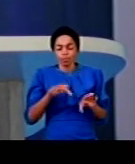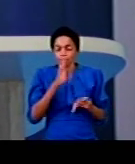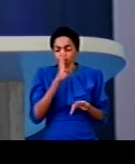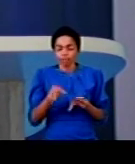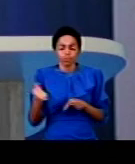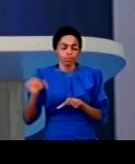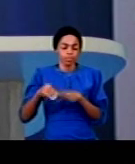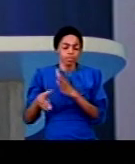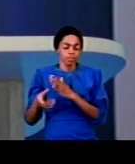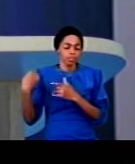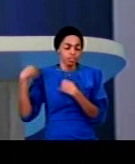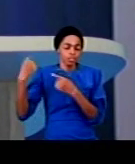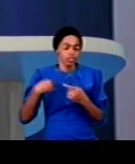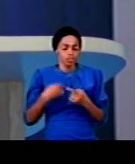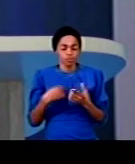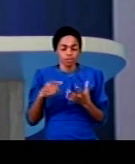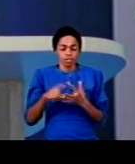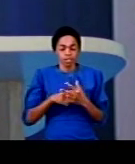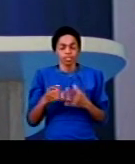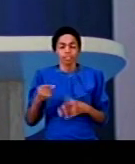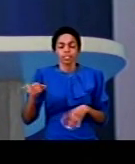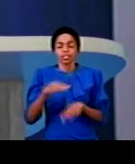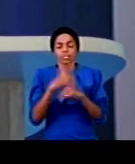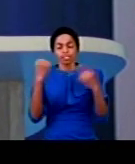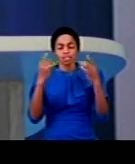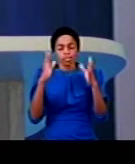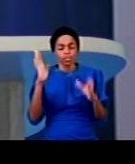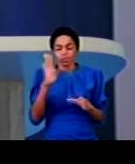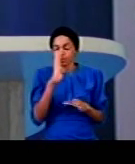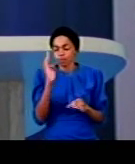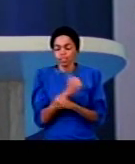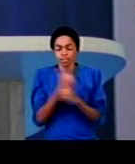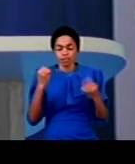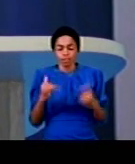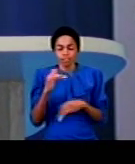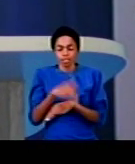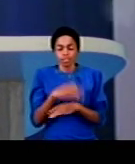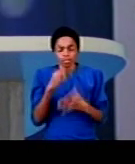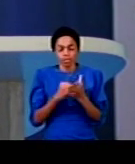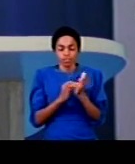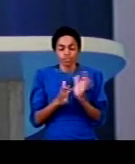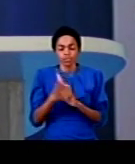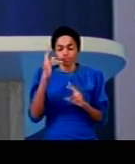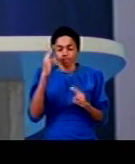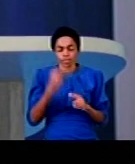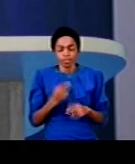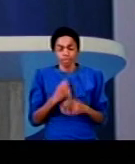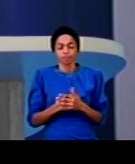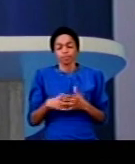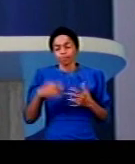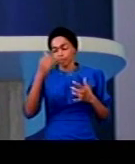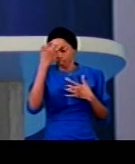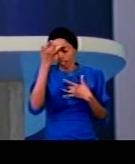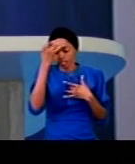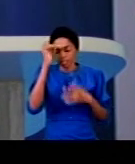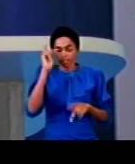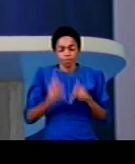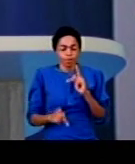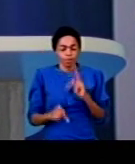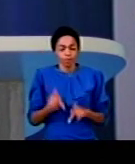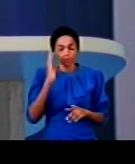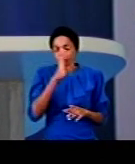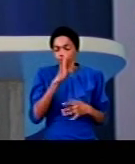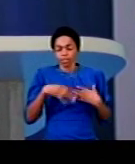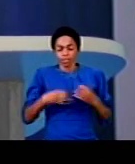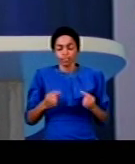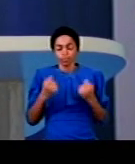Sick people will be healed tonight. Oppressed will be delivered tonight. The weak shall